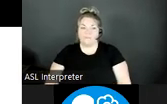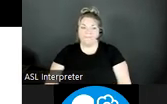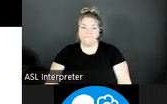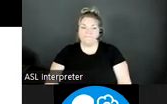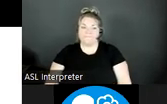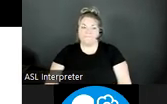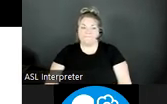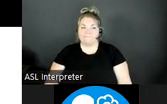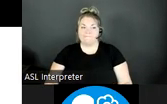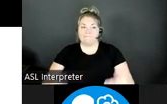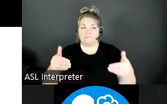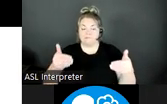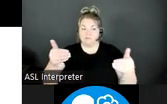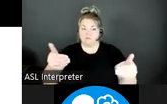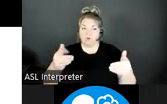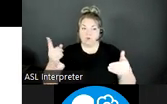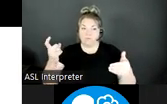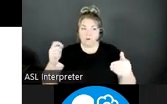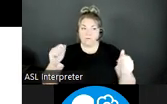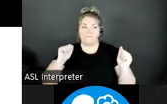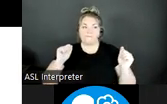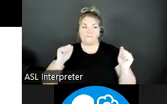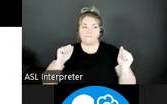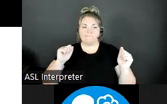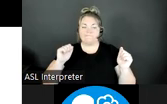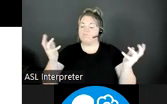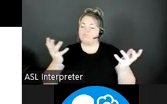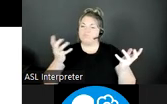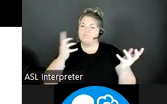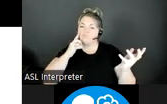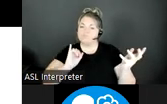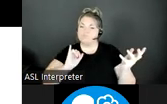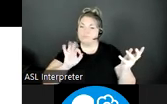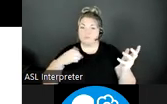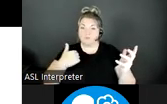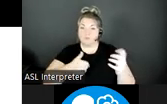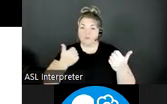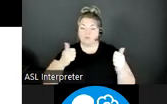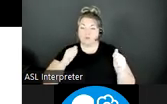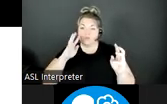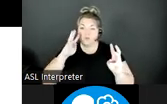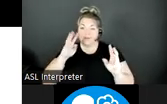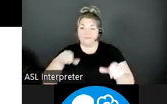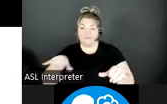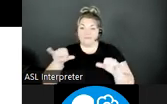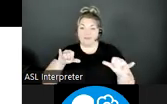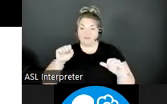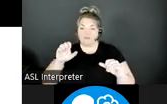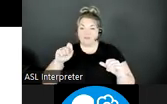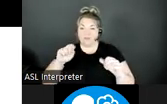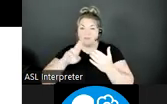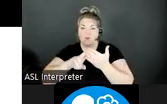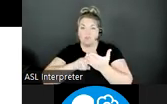And if we go forward one more slide, what that does, if we can try to create this standard set of